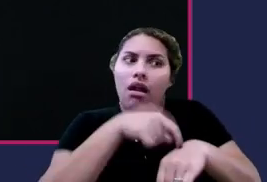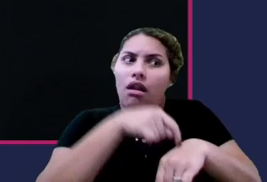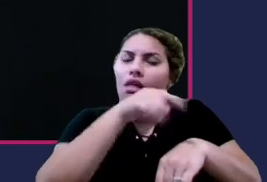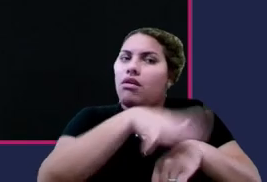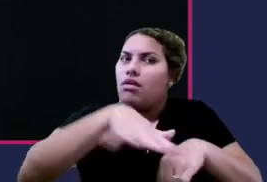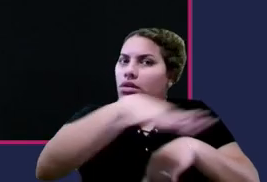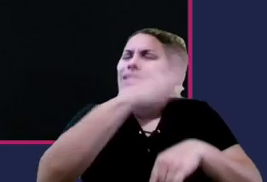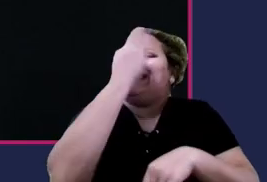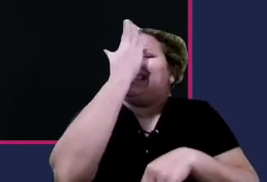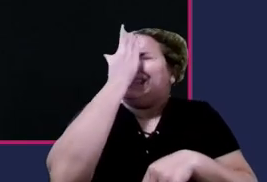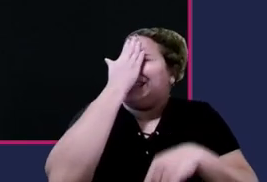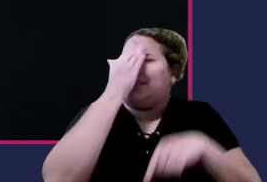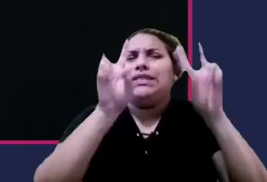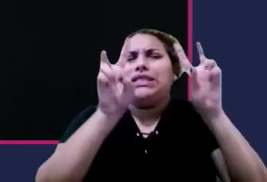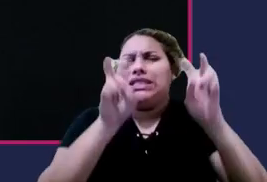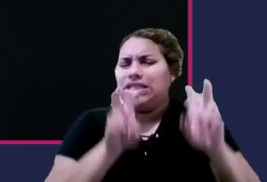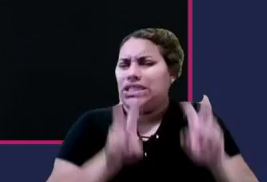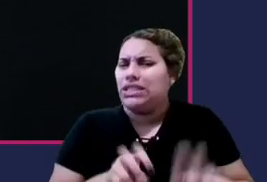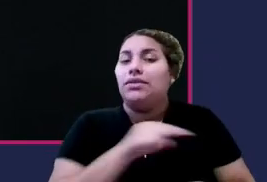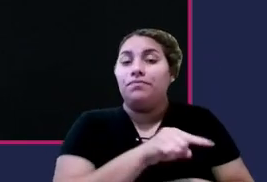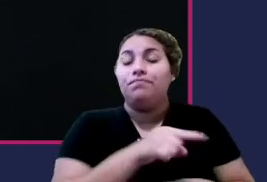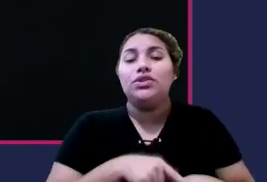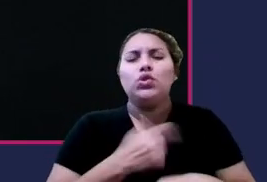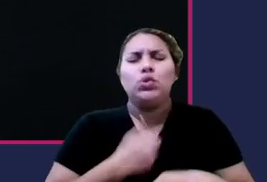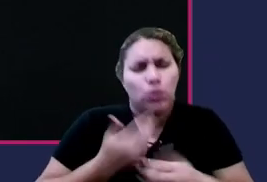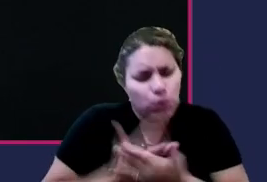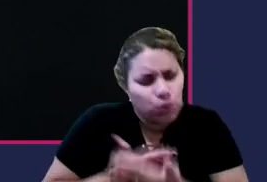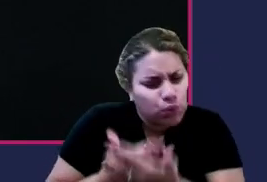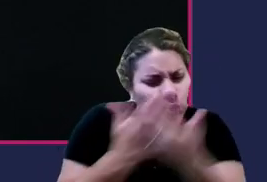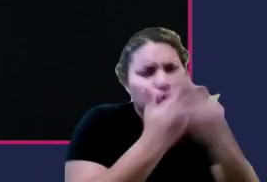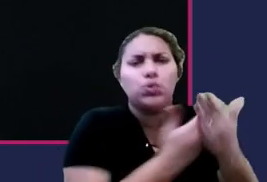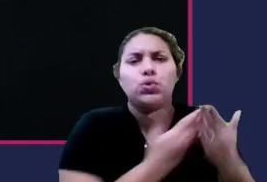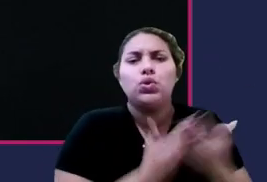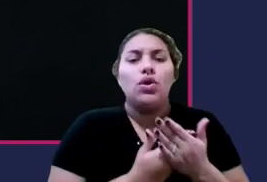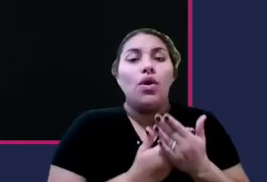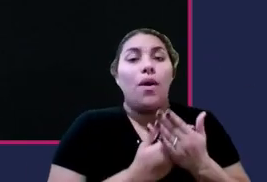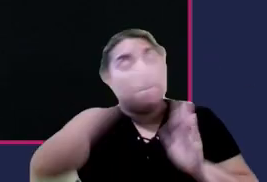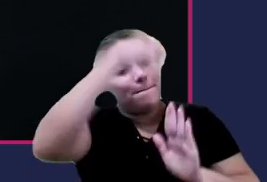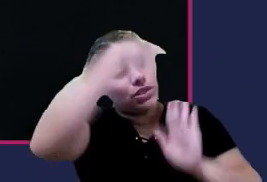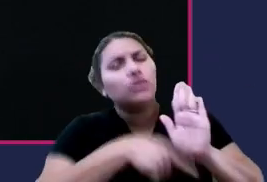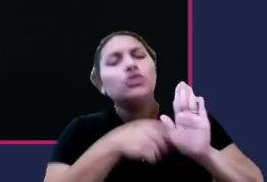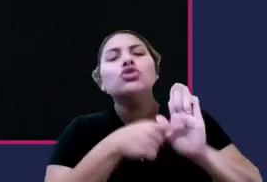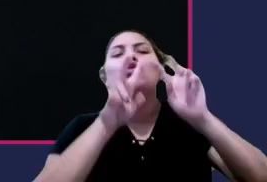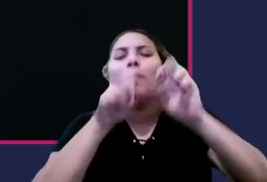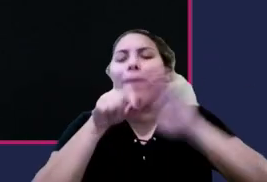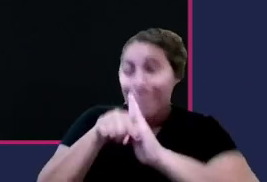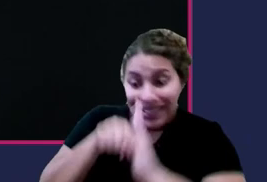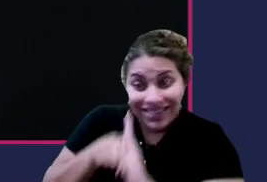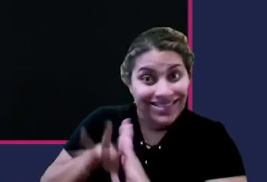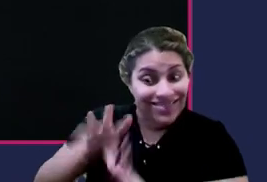experts on the topic. We've studied this subject a lot.